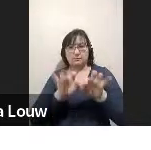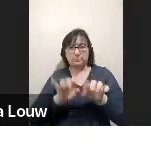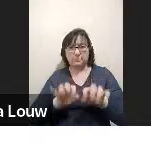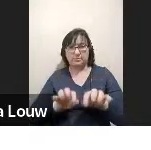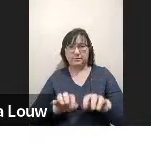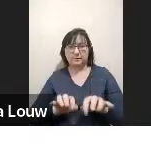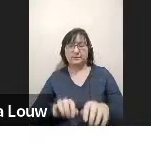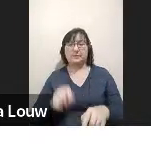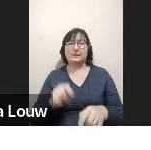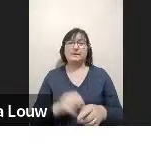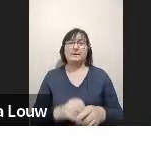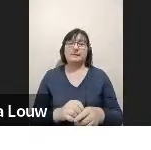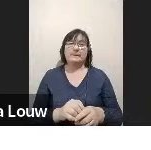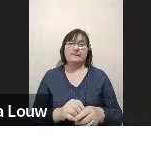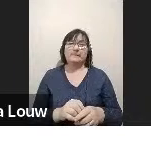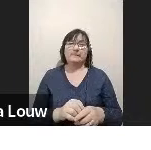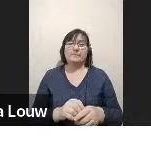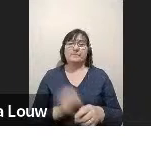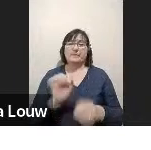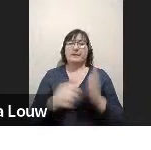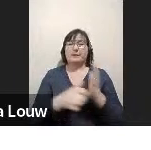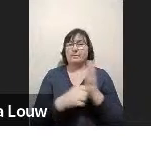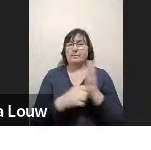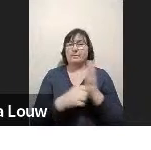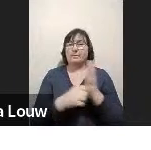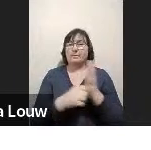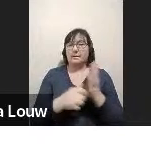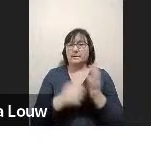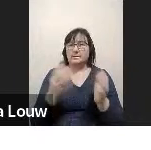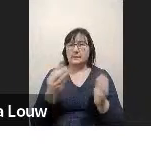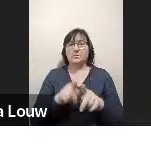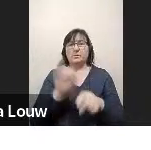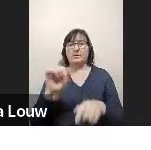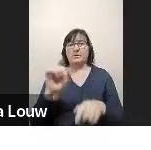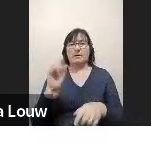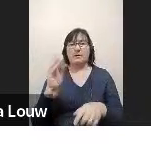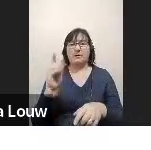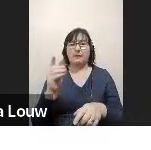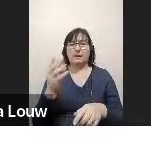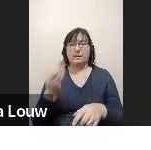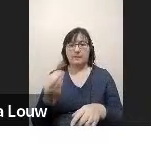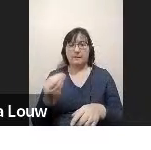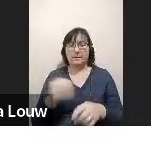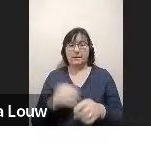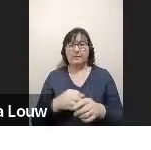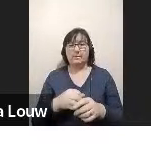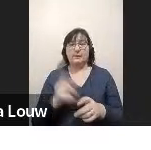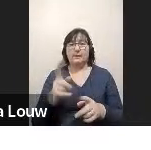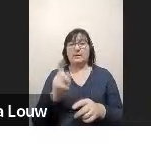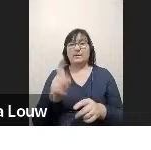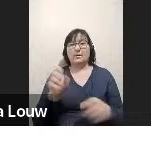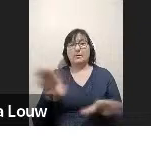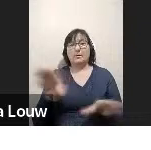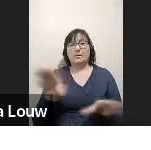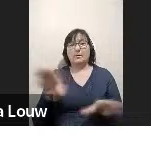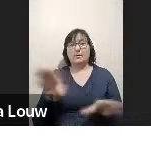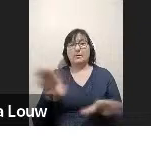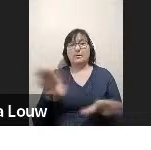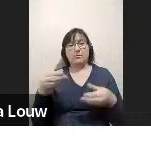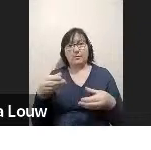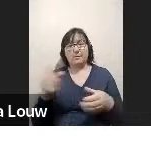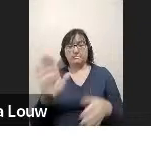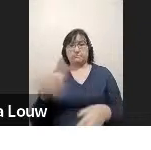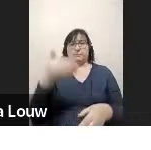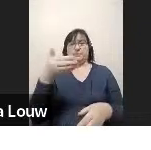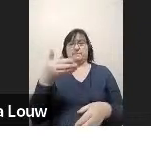the tax number and the ID number. Okay. Once you click on documents, it'll come up with a pop-up screen where you got to select the